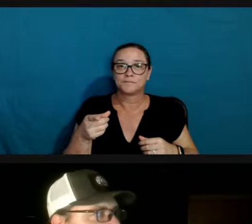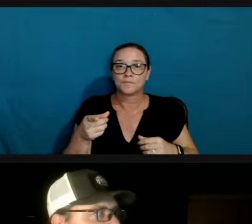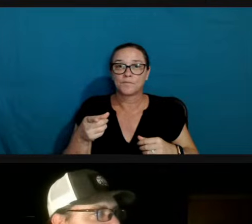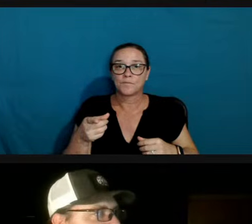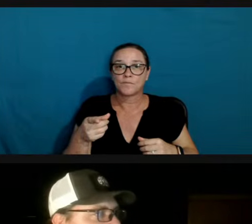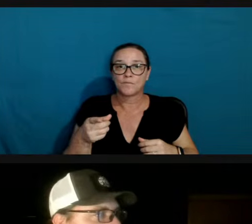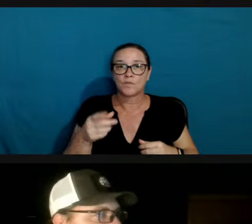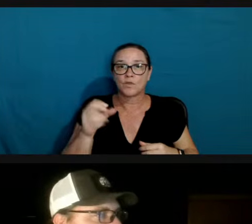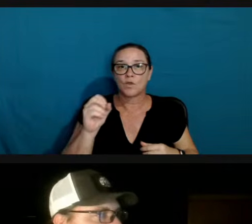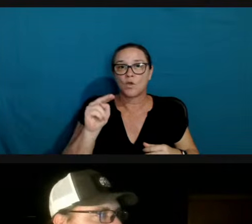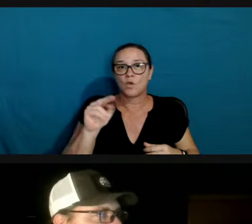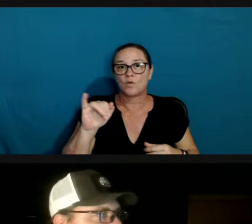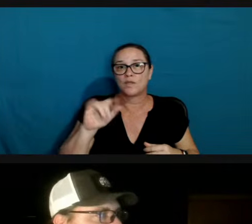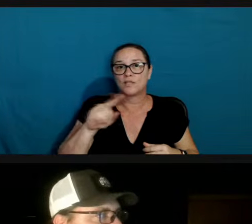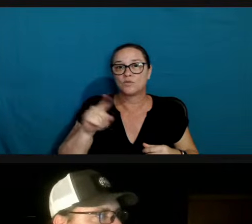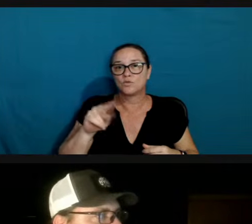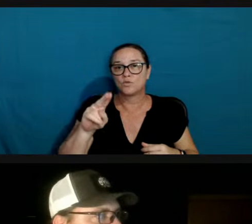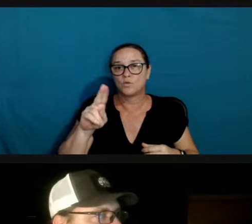Onizuka store up in